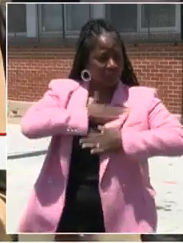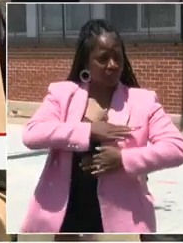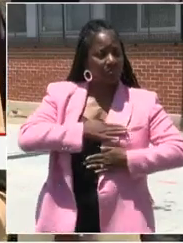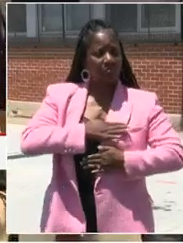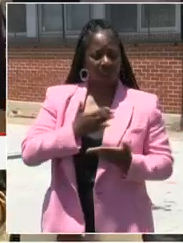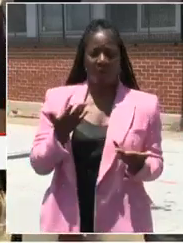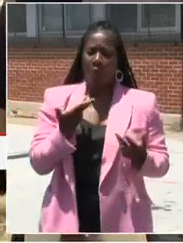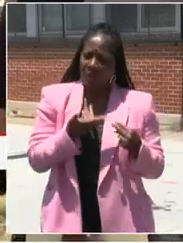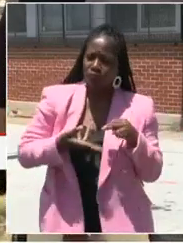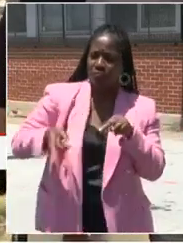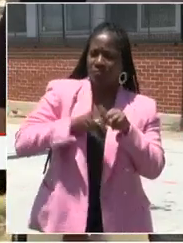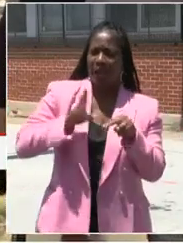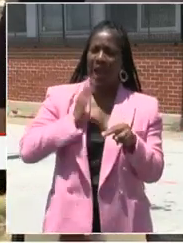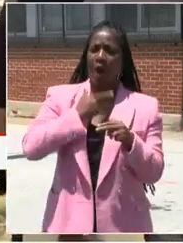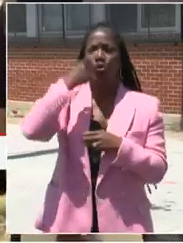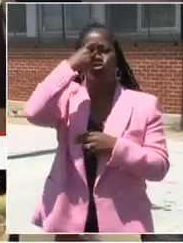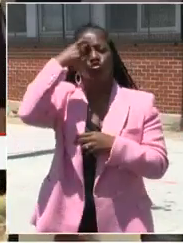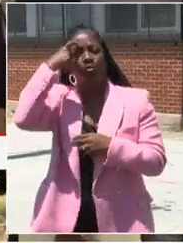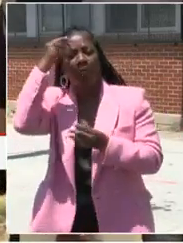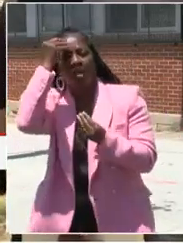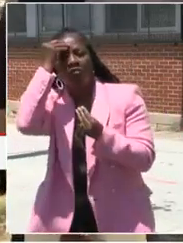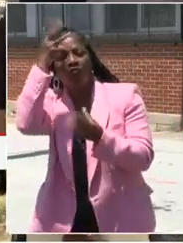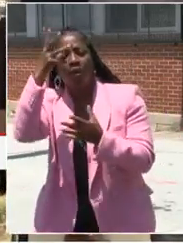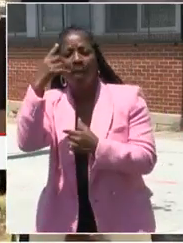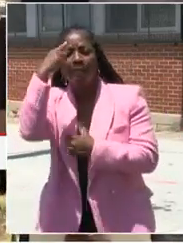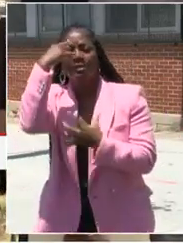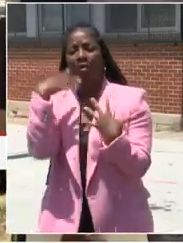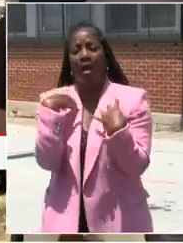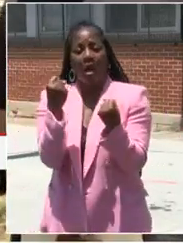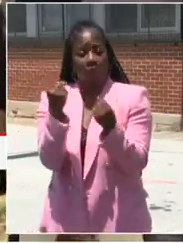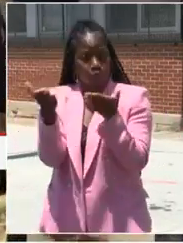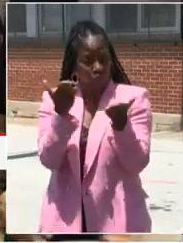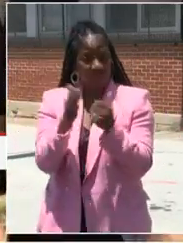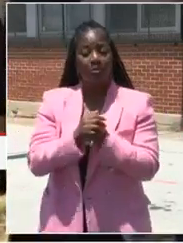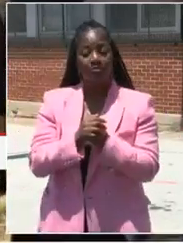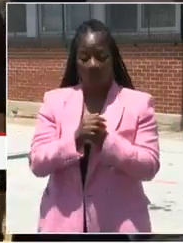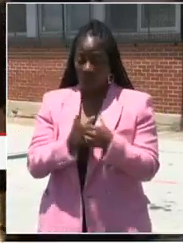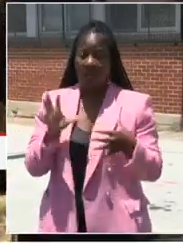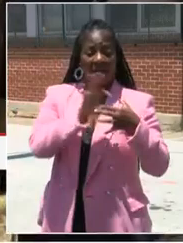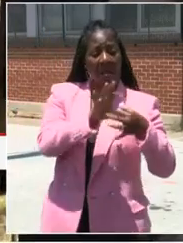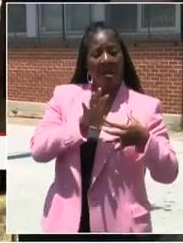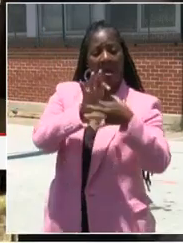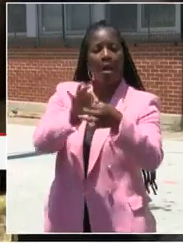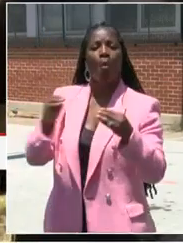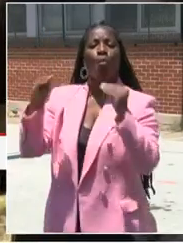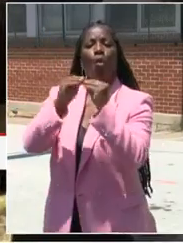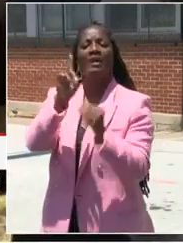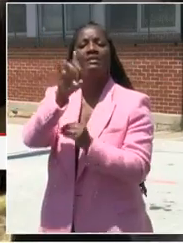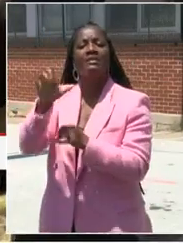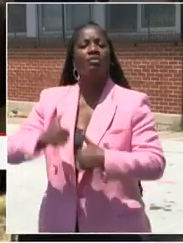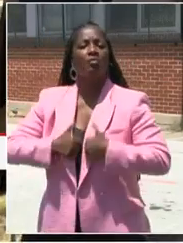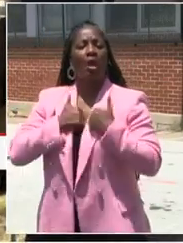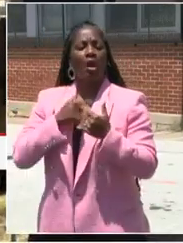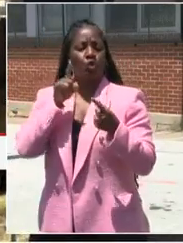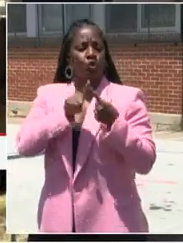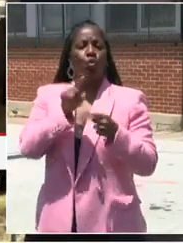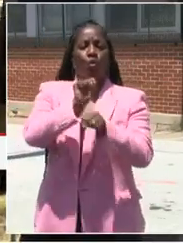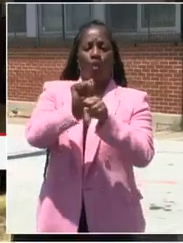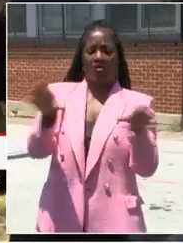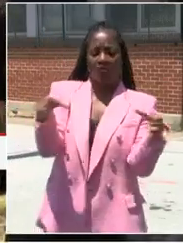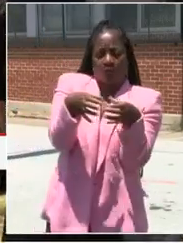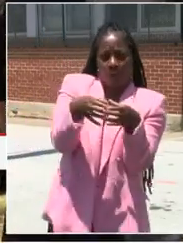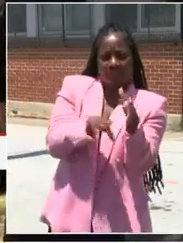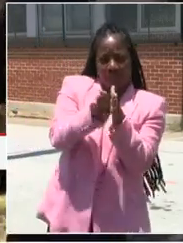are expanding our trauma-informed mental health services and connecting more D.C. residents to workforce development and